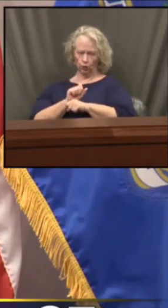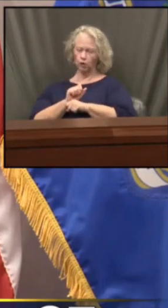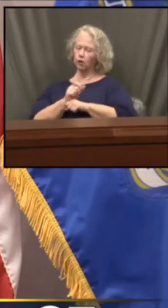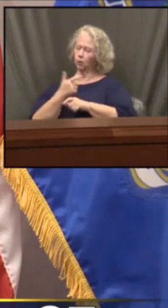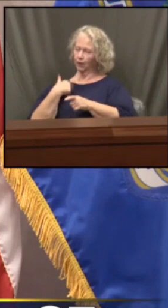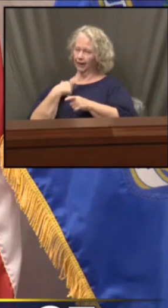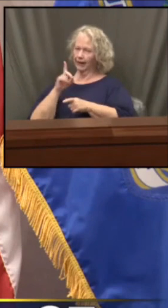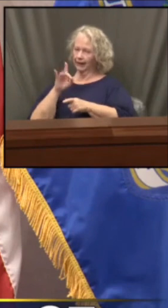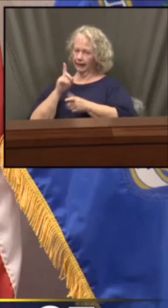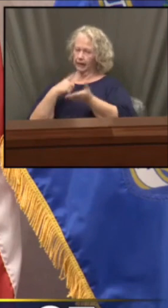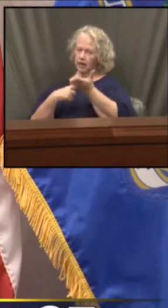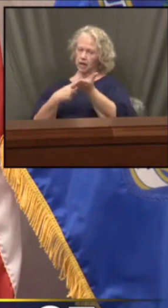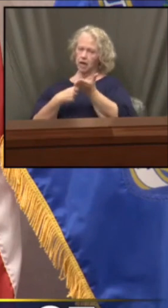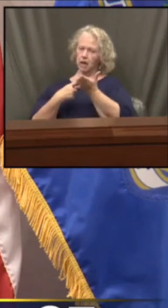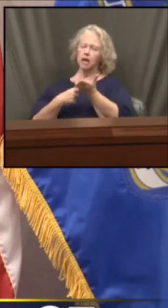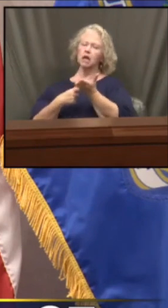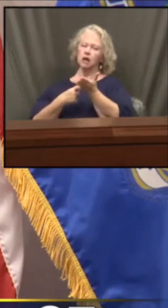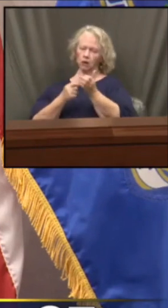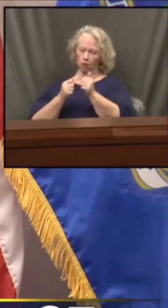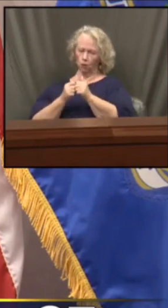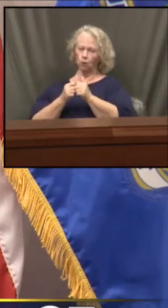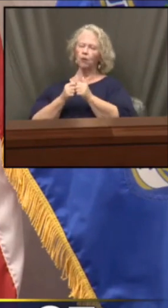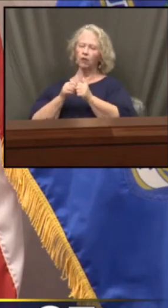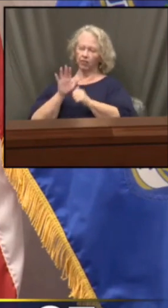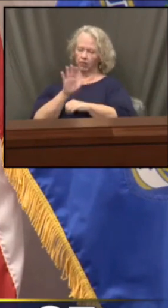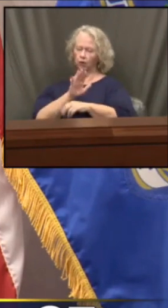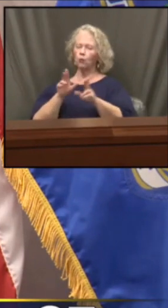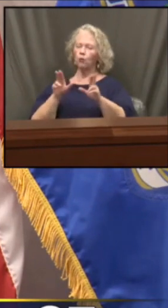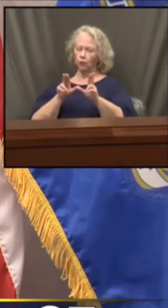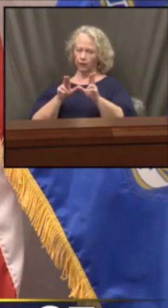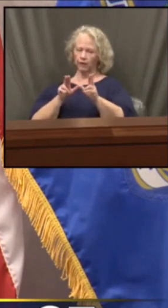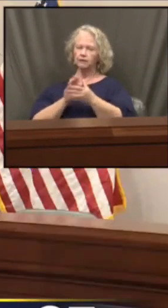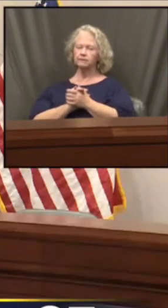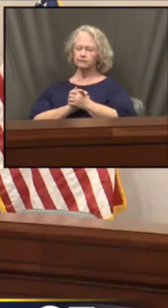negotiated and discussed with the state employees union.